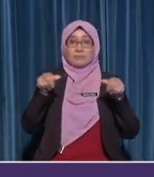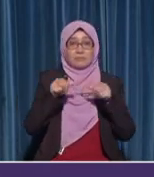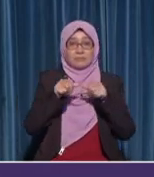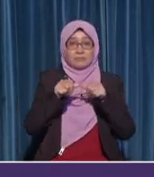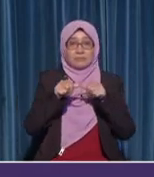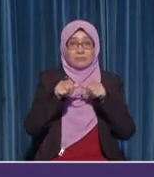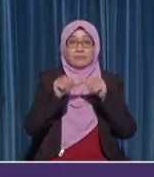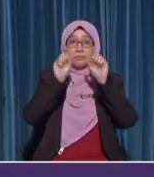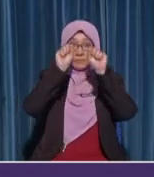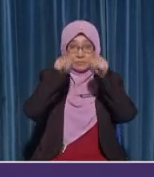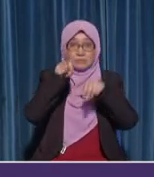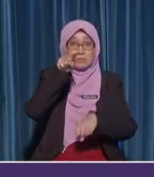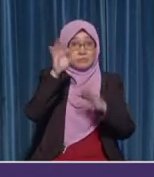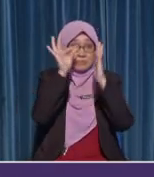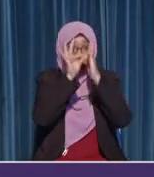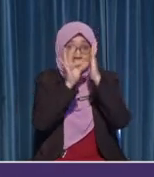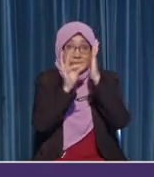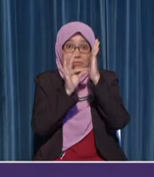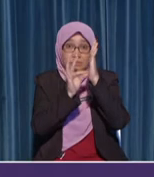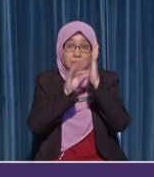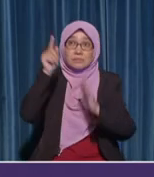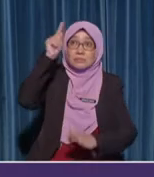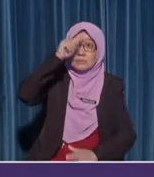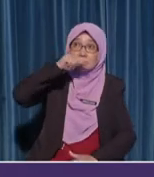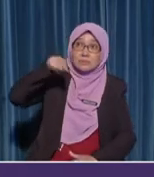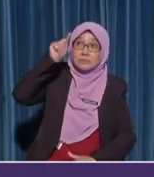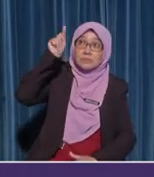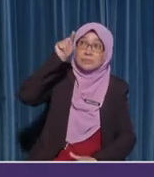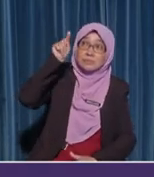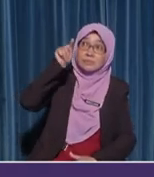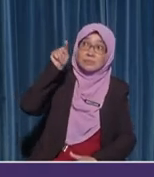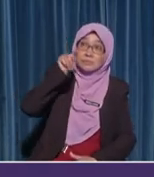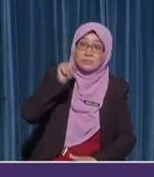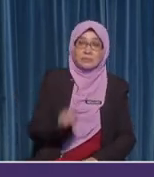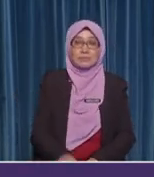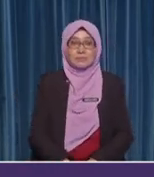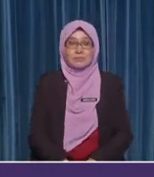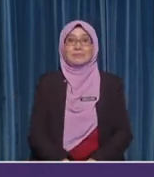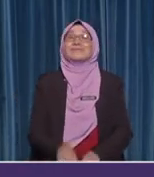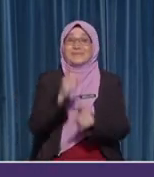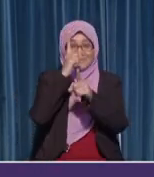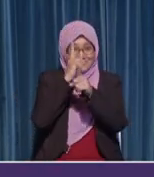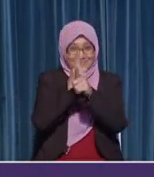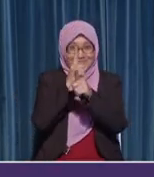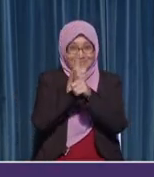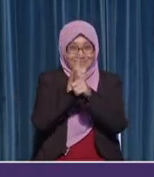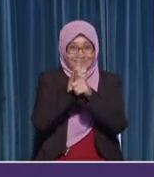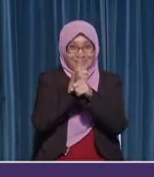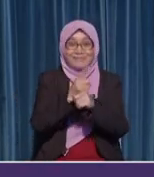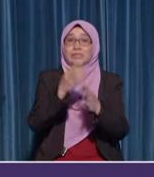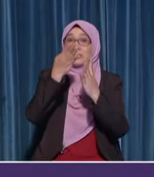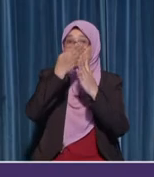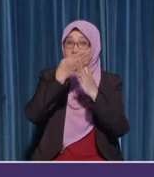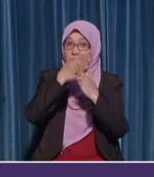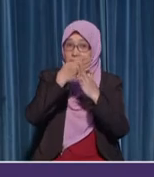Can you count the graduation in that area? That's right. Between